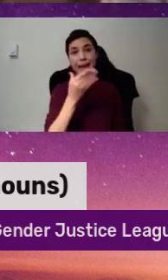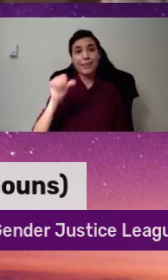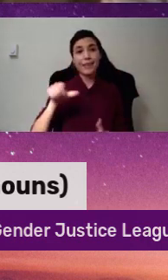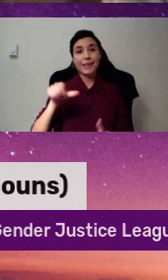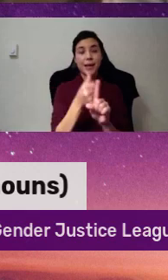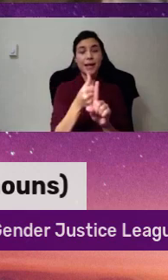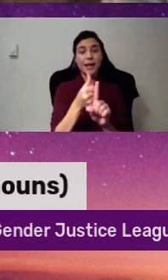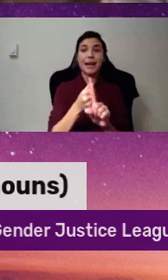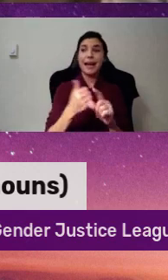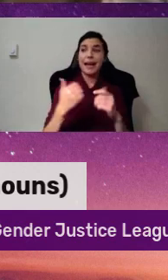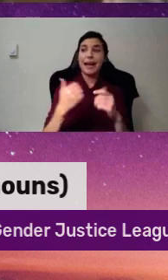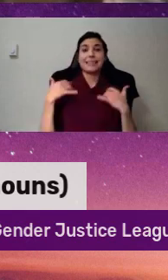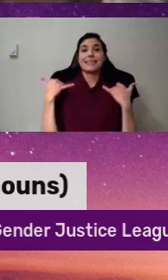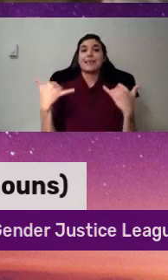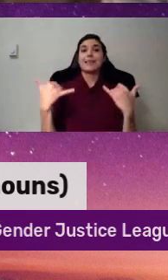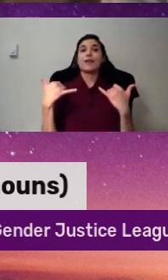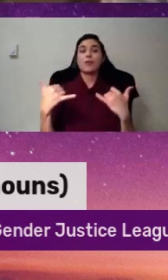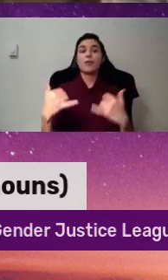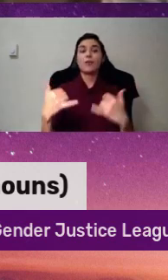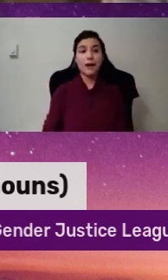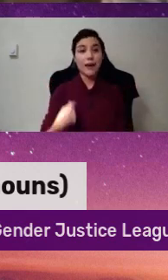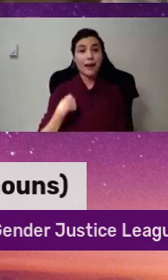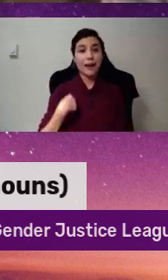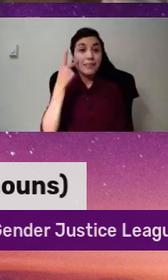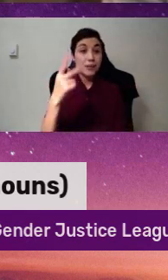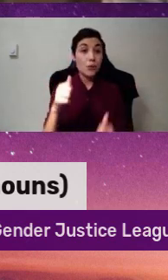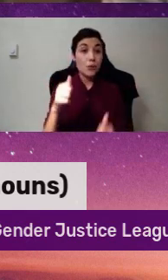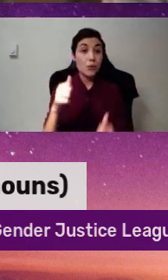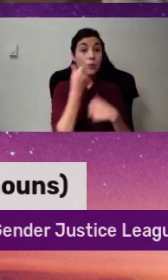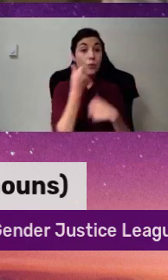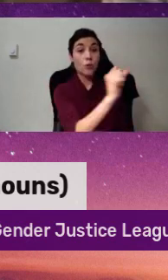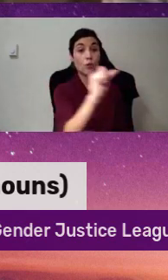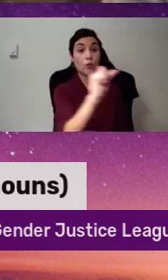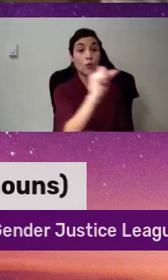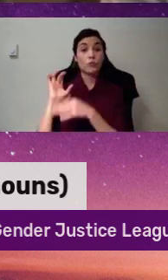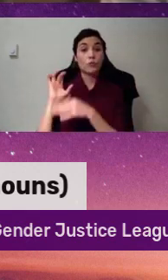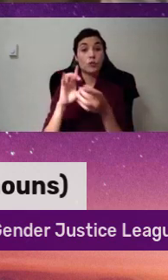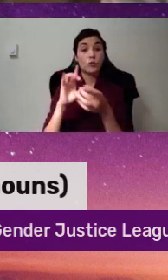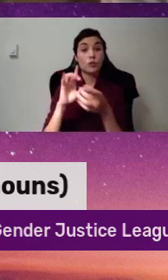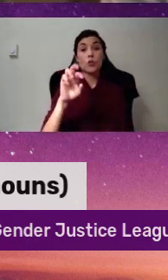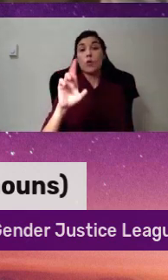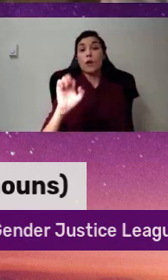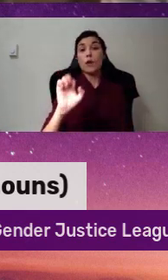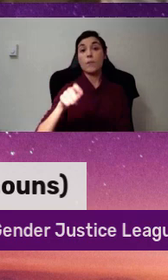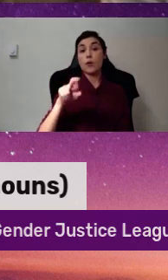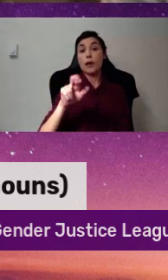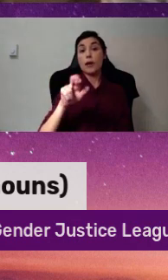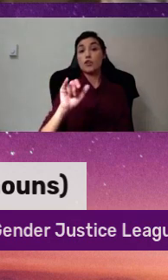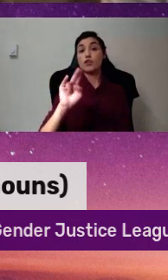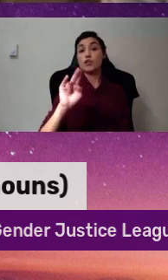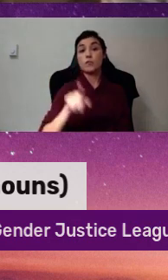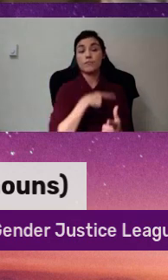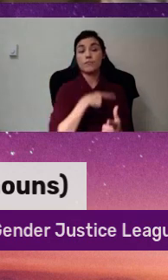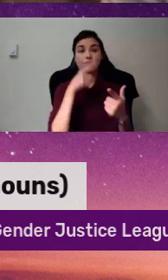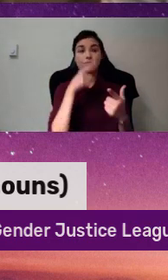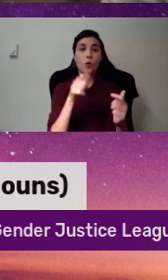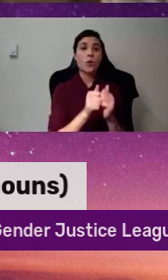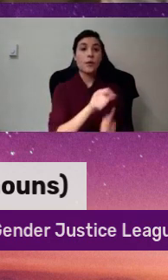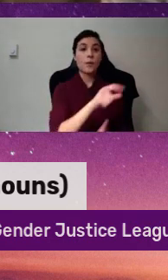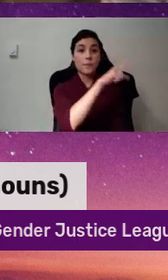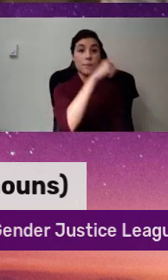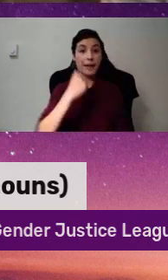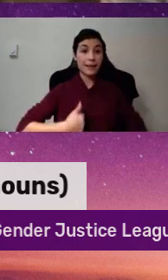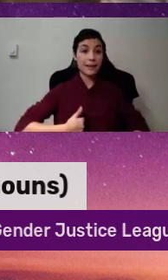times. I see it in movements for reparations. I see it in the Black Lives Matters movements. I see it in the